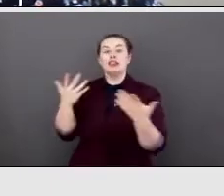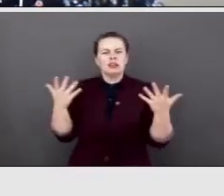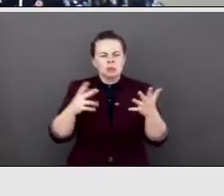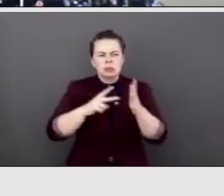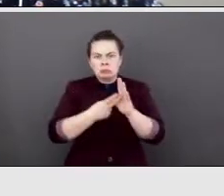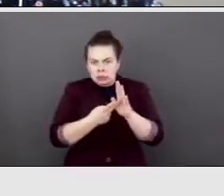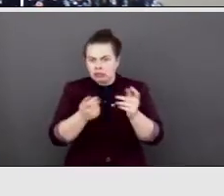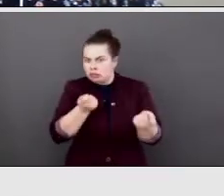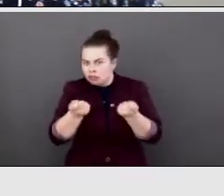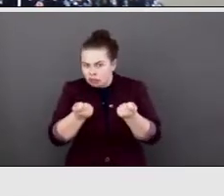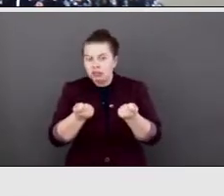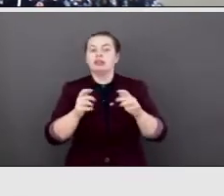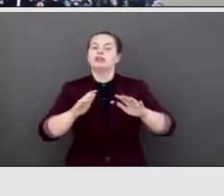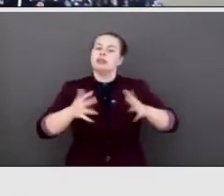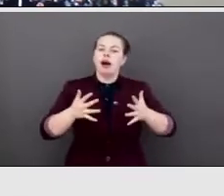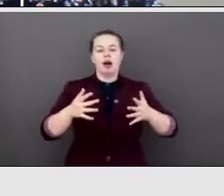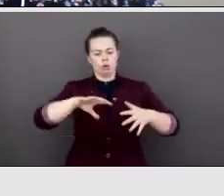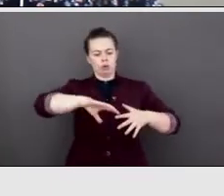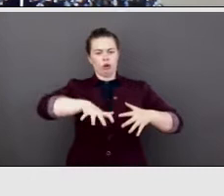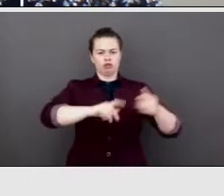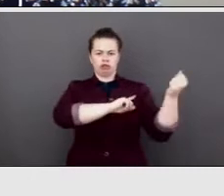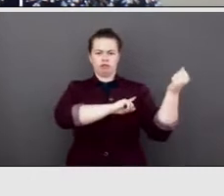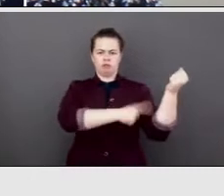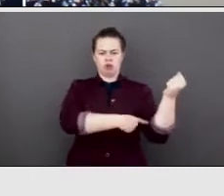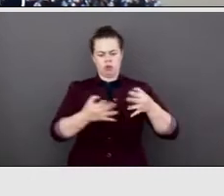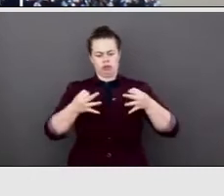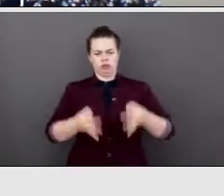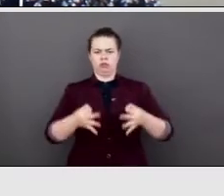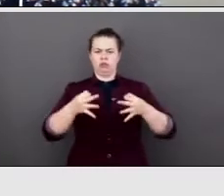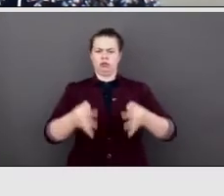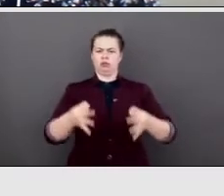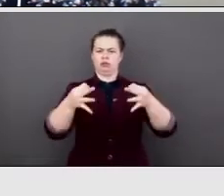made and authority in a country it is exercised.